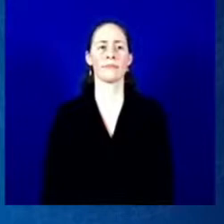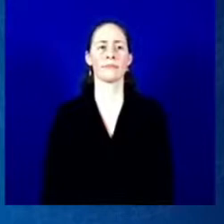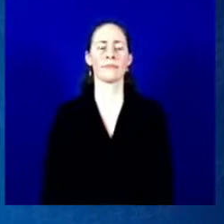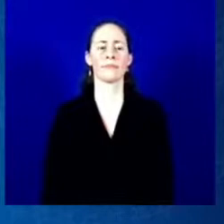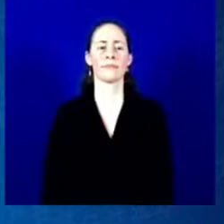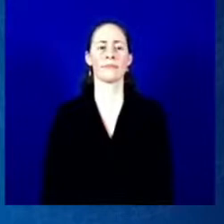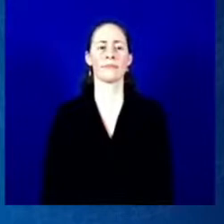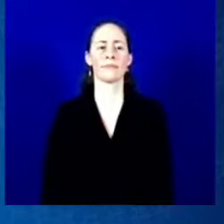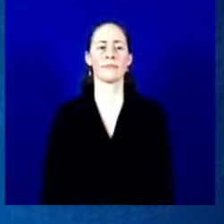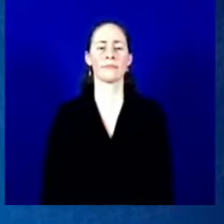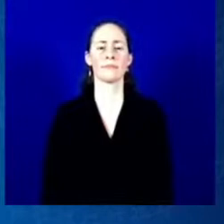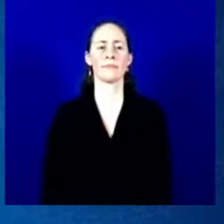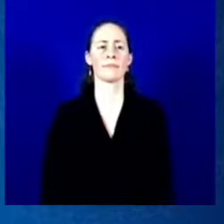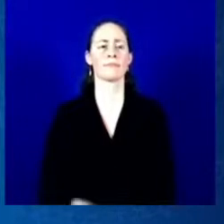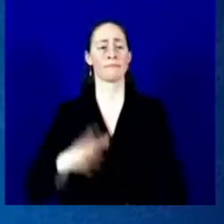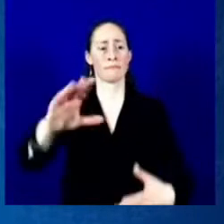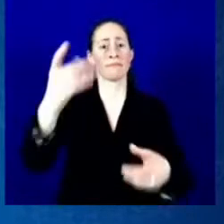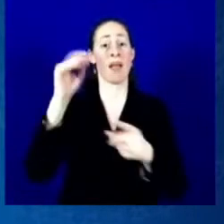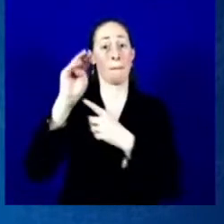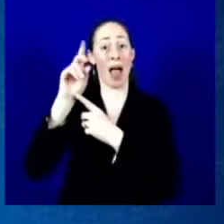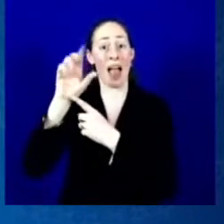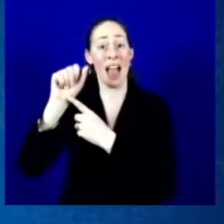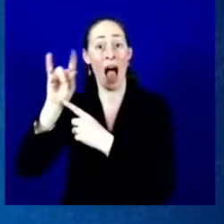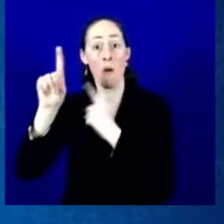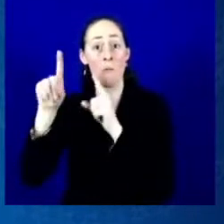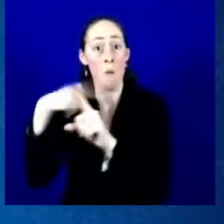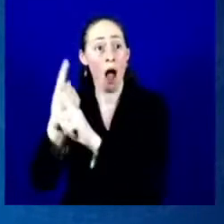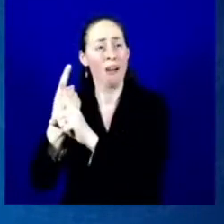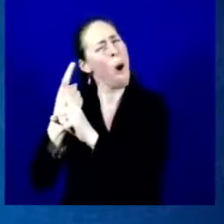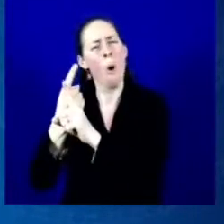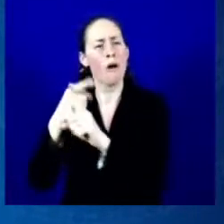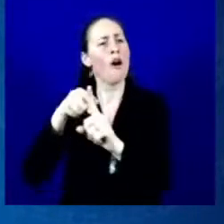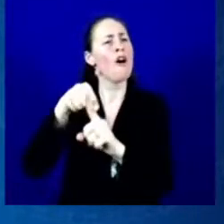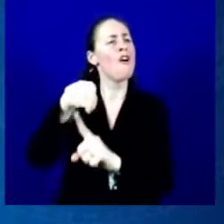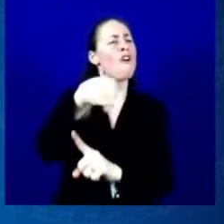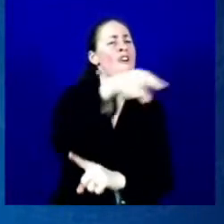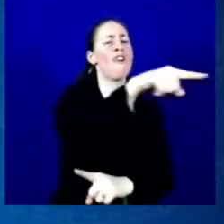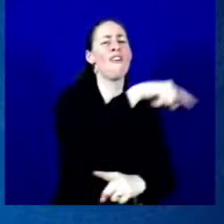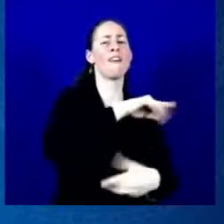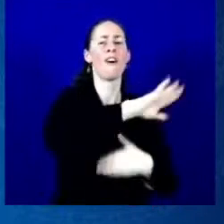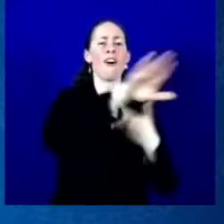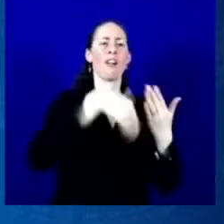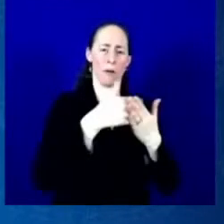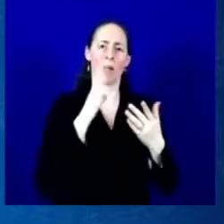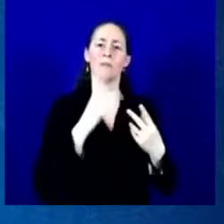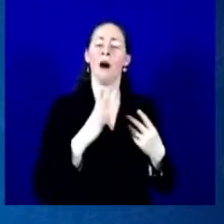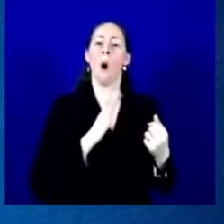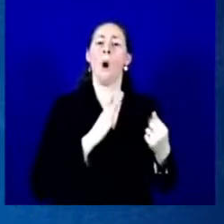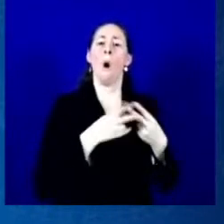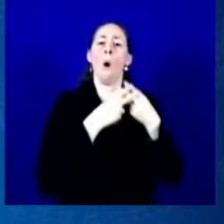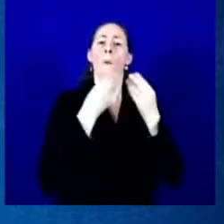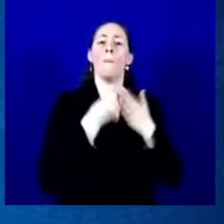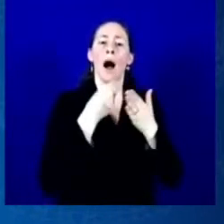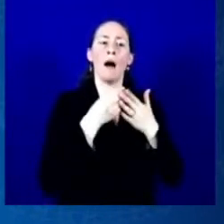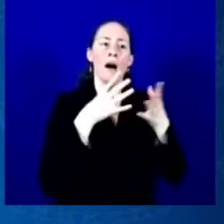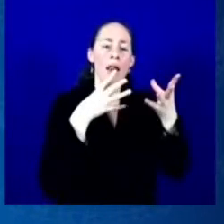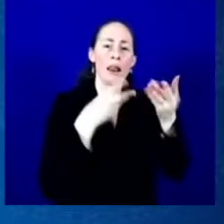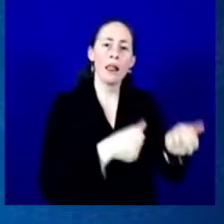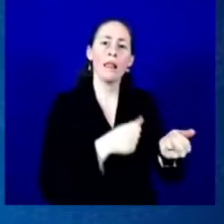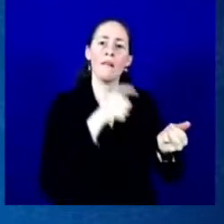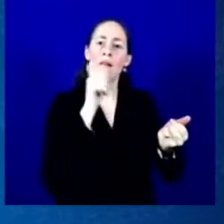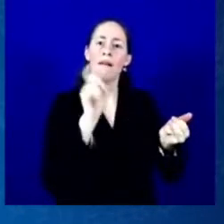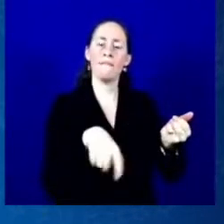everyone. And the money we save, which is billions of dollars, can go to strengthen the Affordable Care Act and expand Medicare